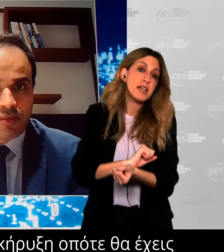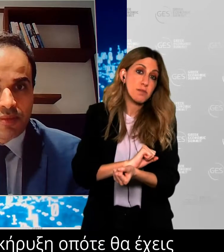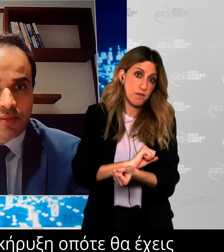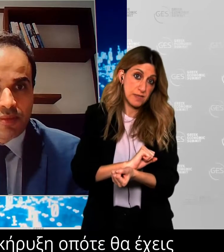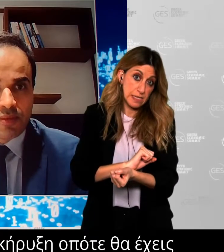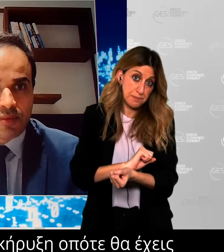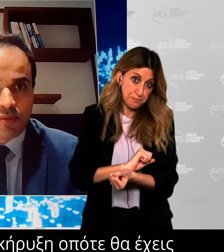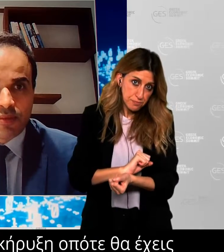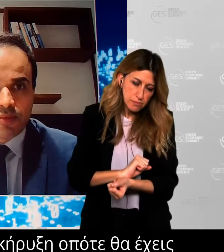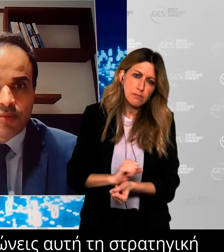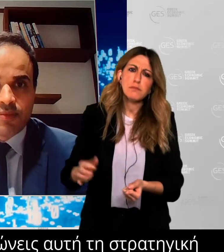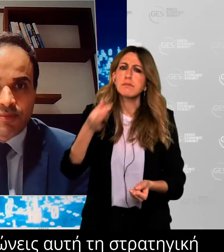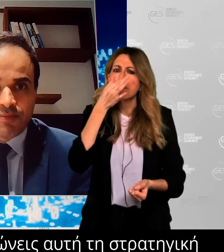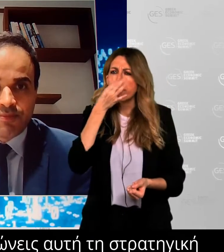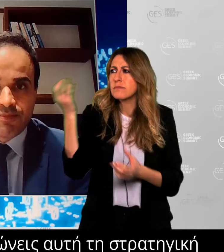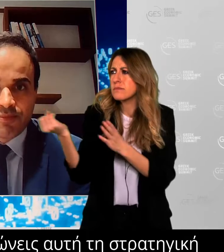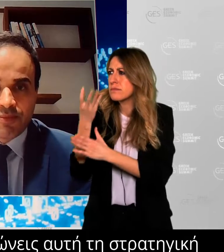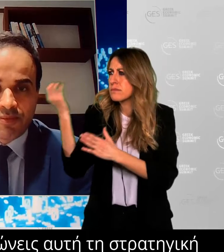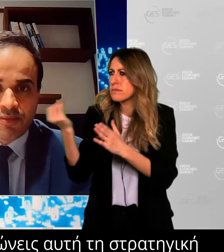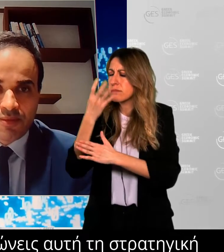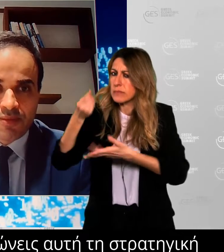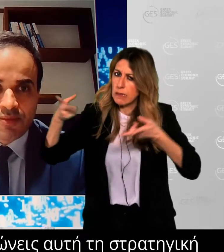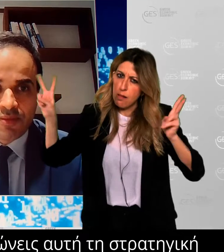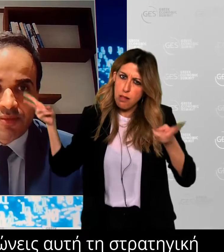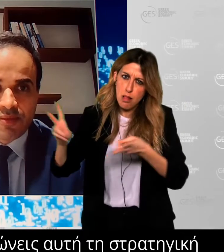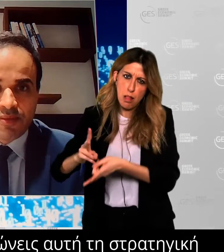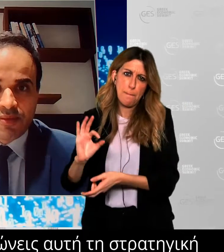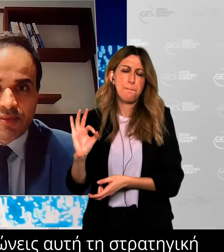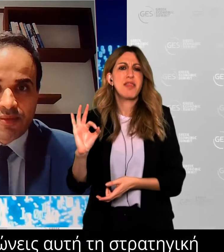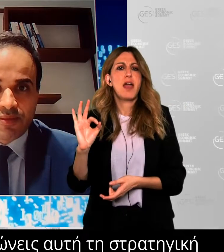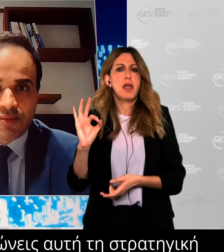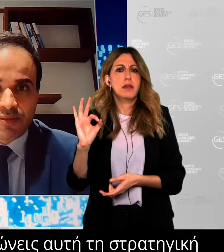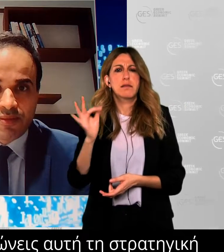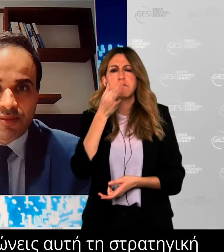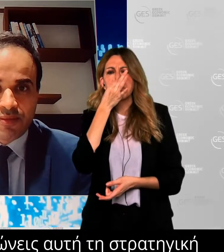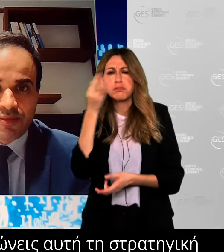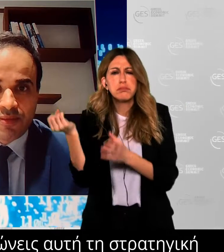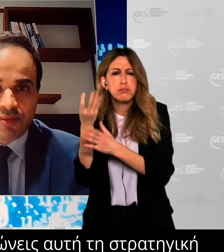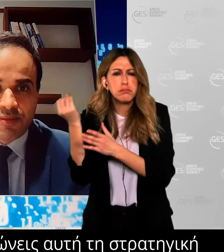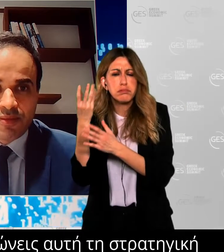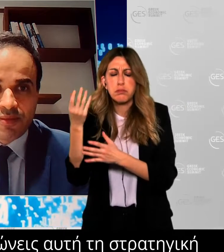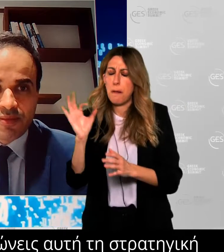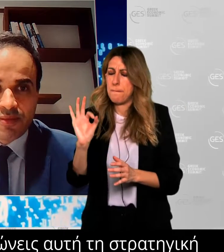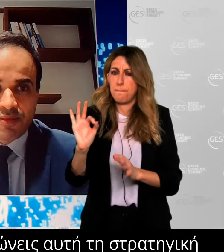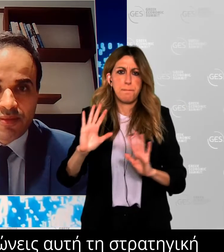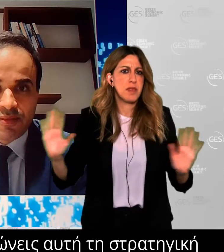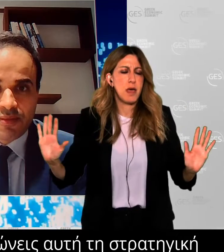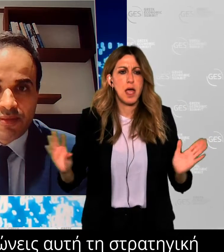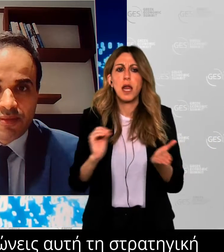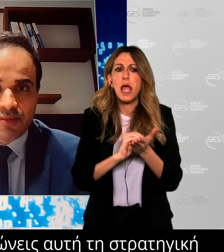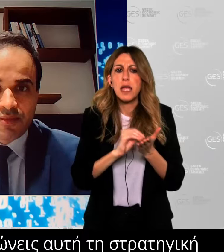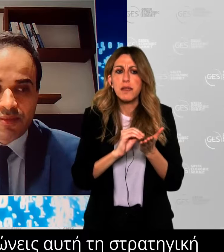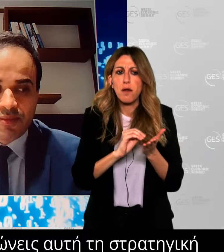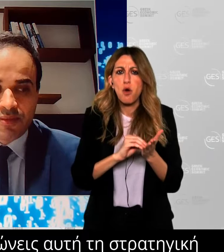align to the NZBA requirements in that commitment document. So the process is similar for the other initiatives. And